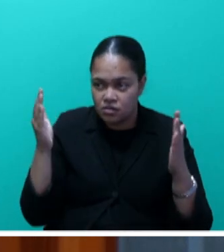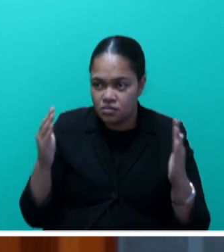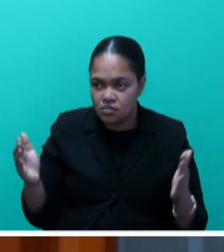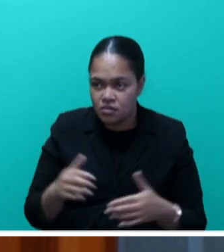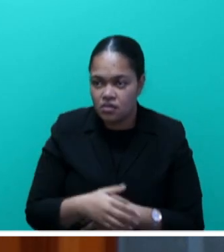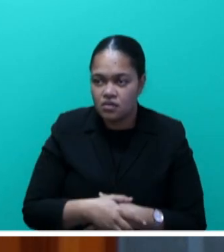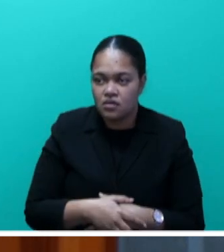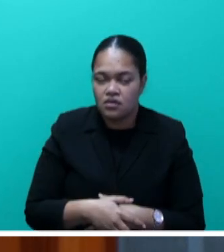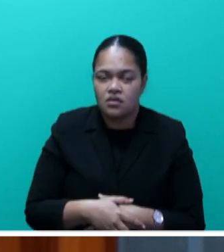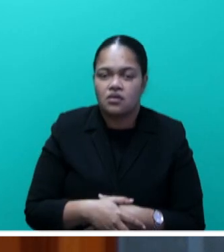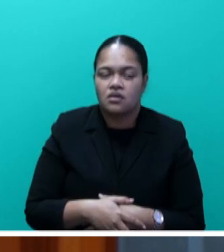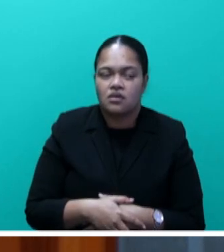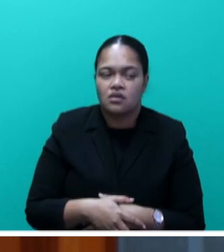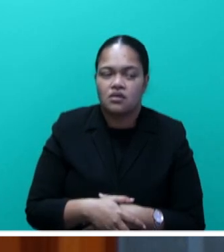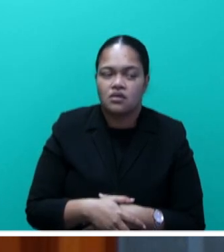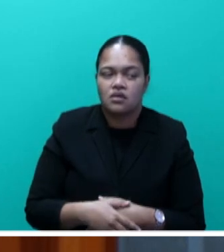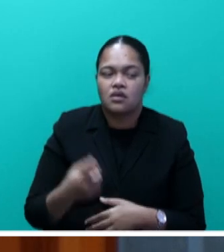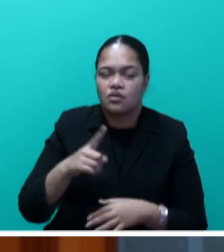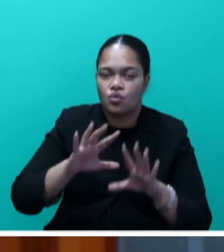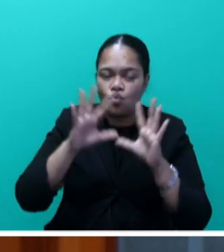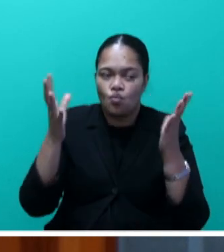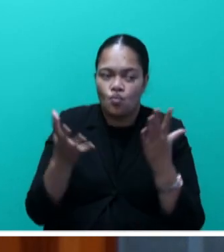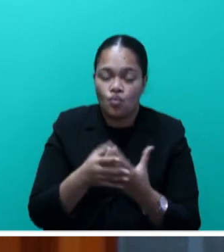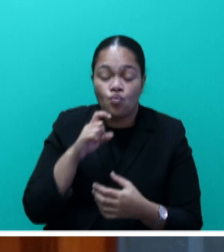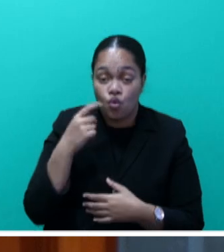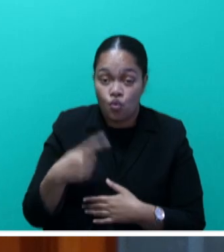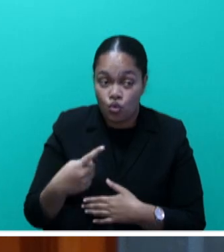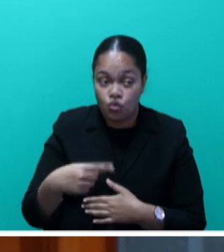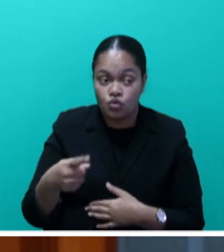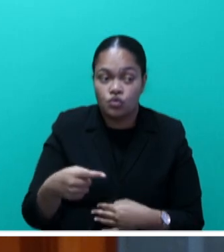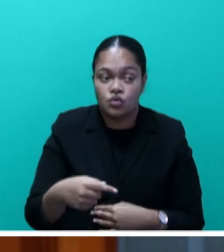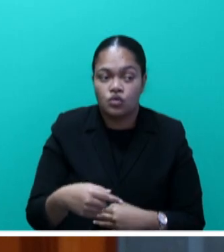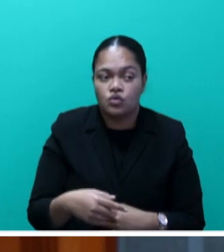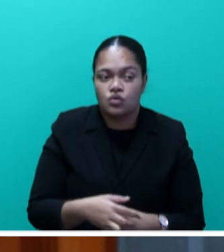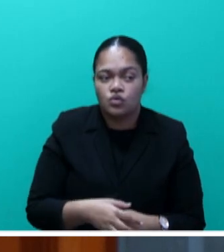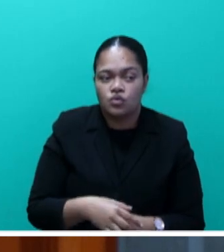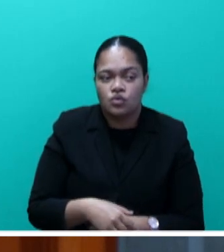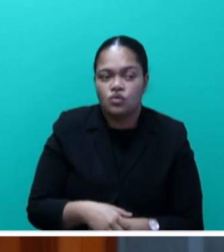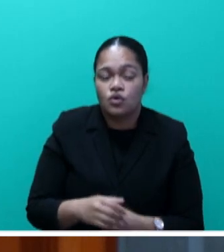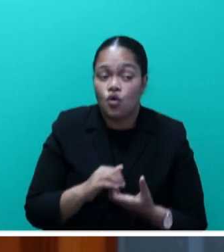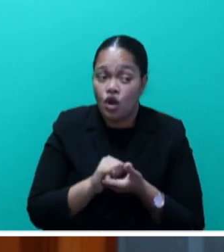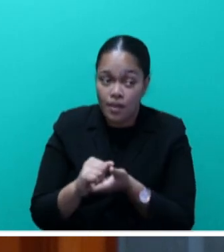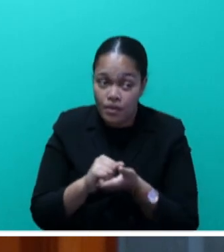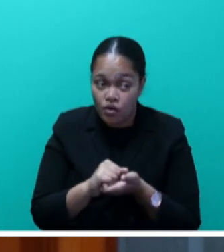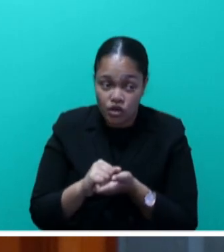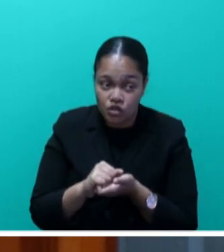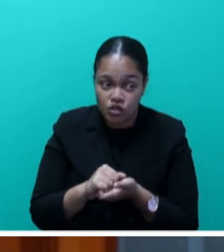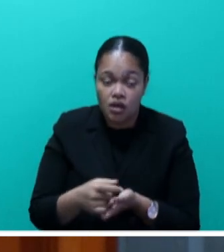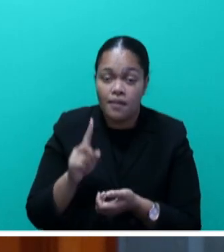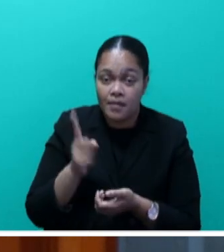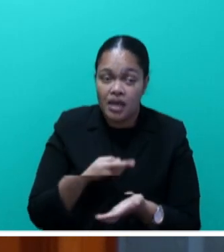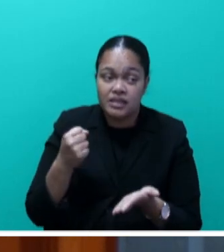Foreign Affairs, being Fiji's gateway to the world, will continue to embrace a spirit of collaboration but